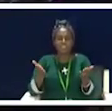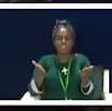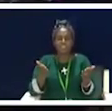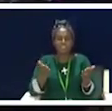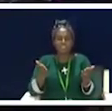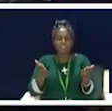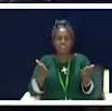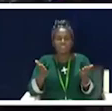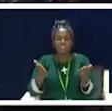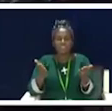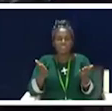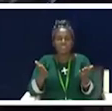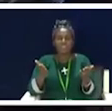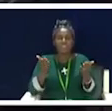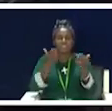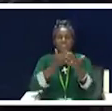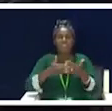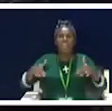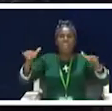serve. Hallelujah.